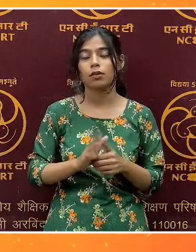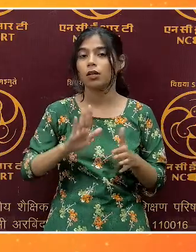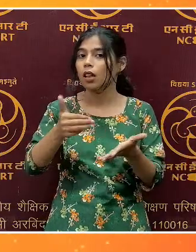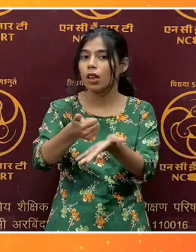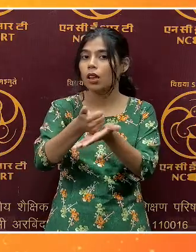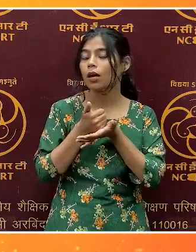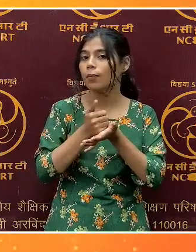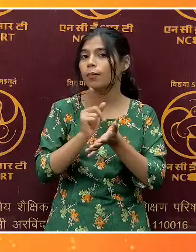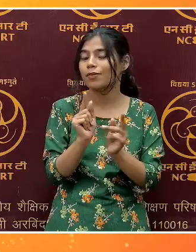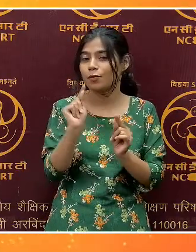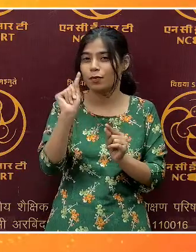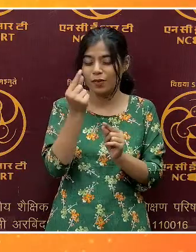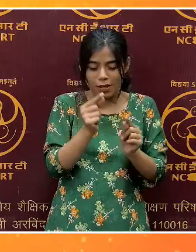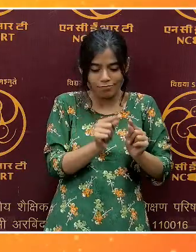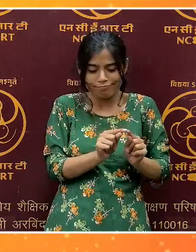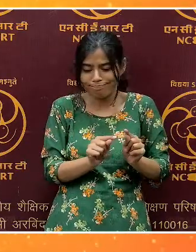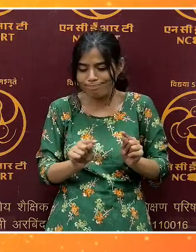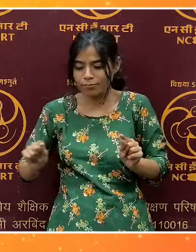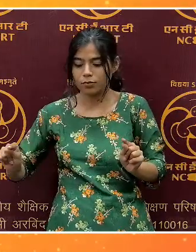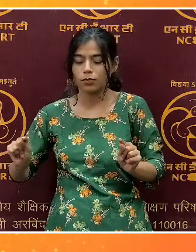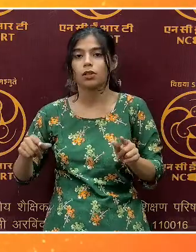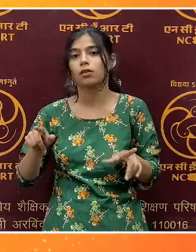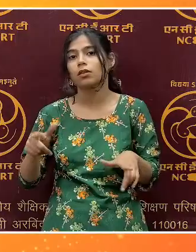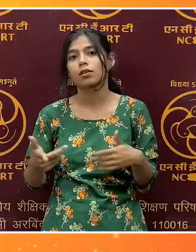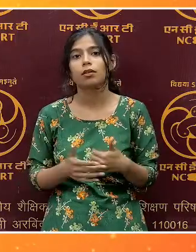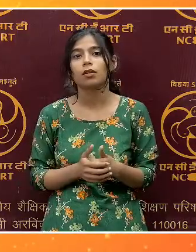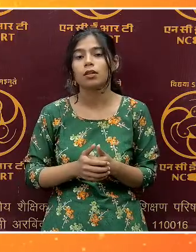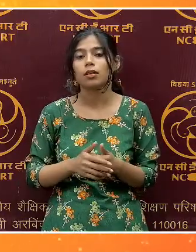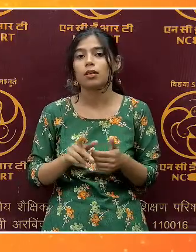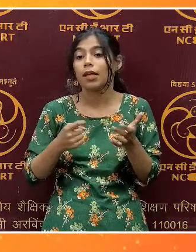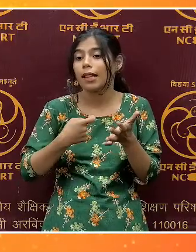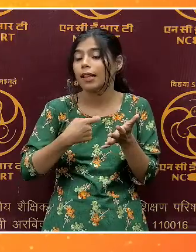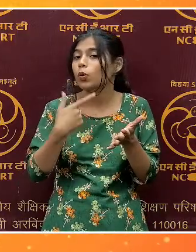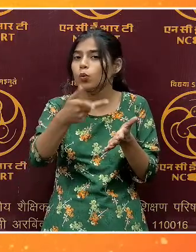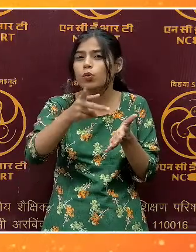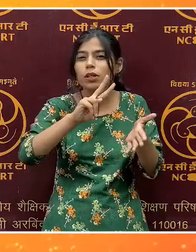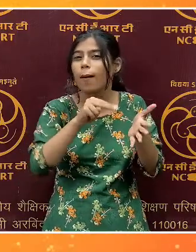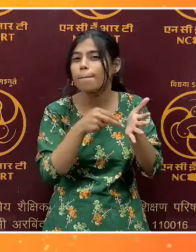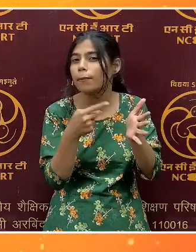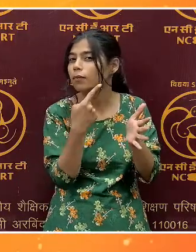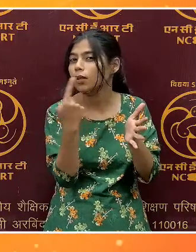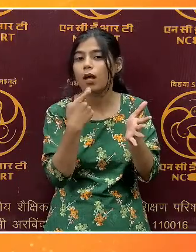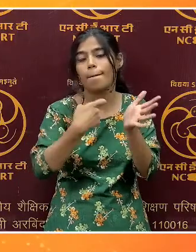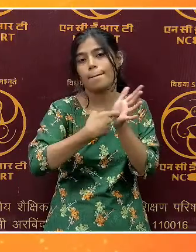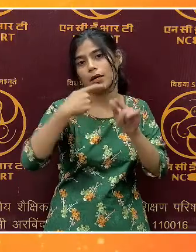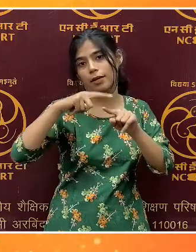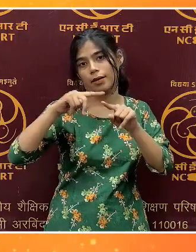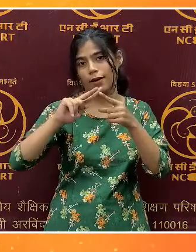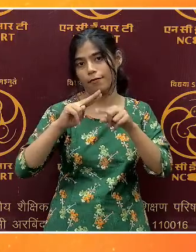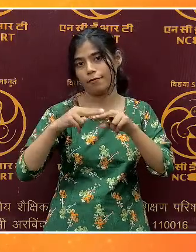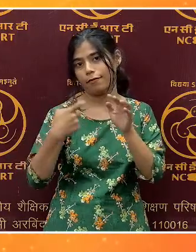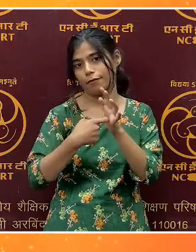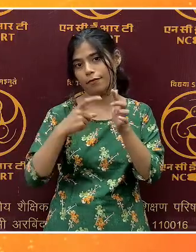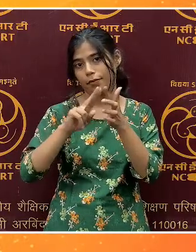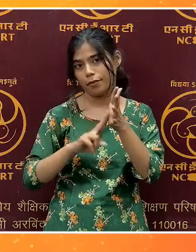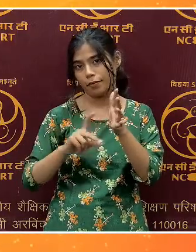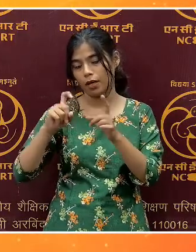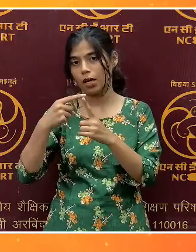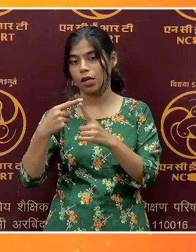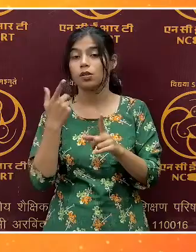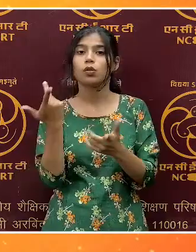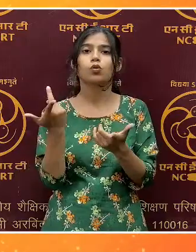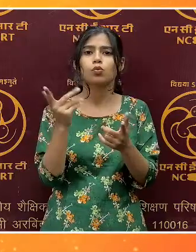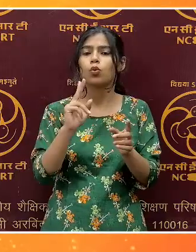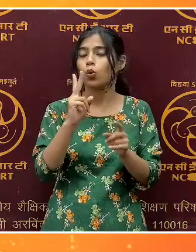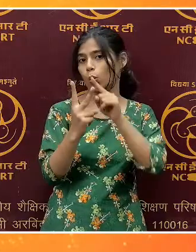a single line, which is marked here as reference line. Initially we have taken two lines, x axis, y axis. Now